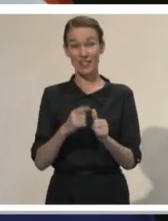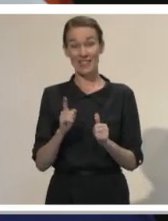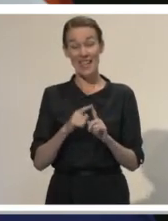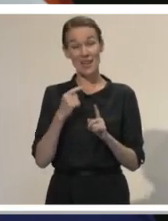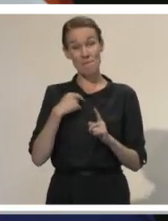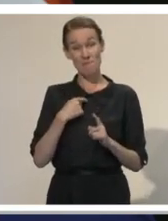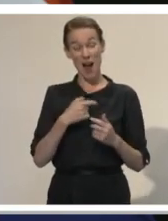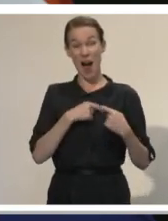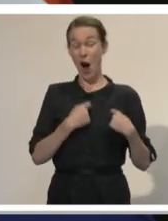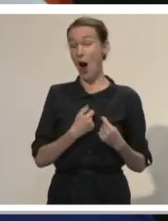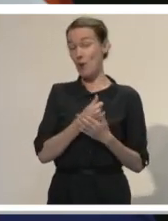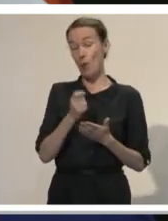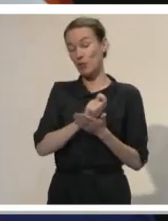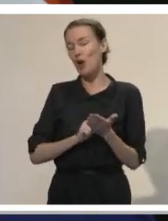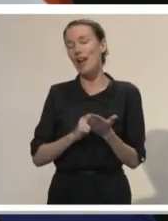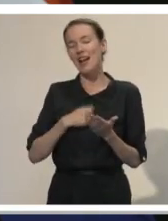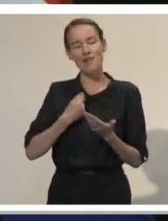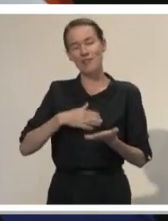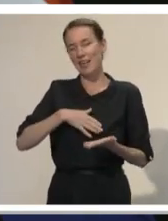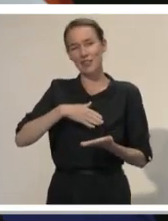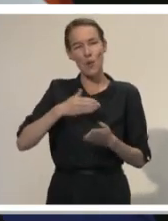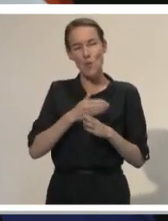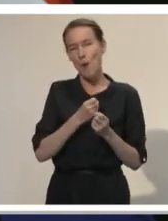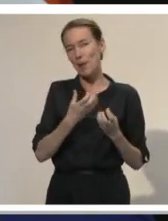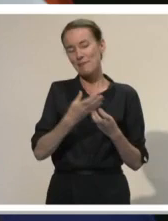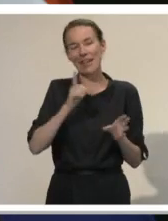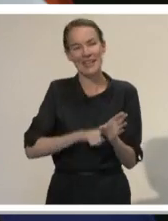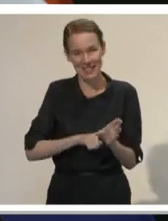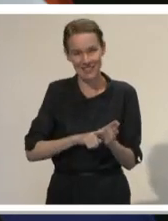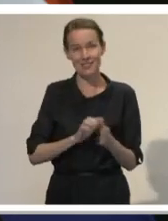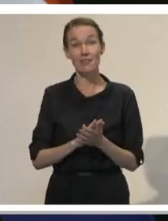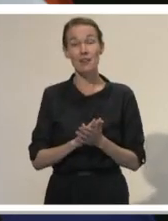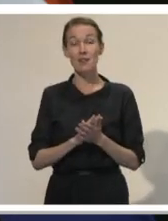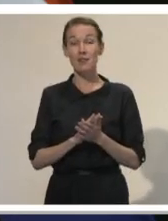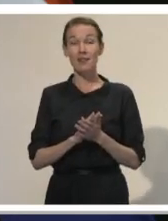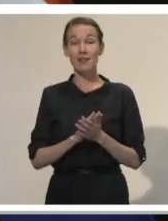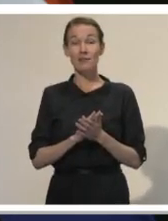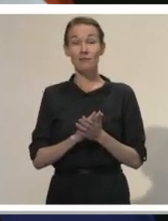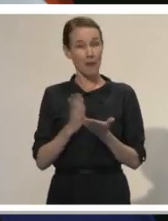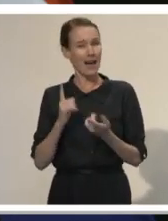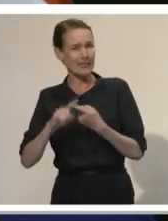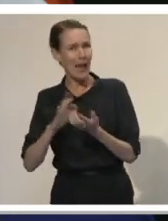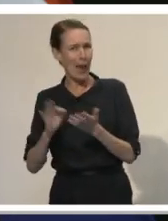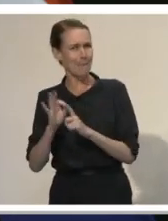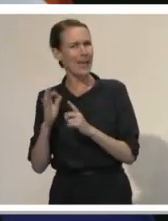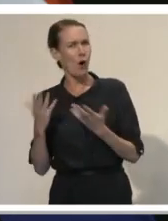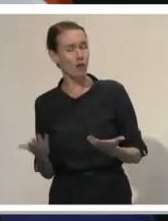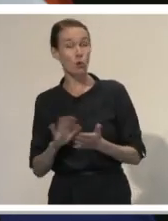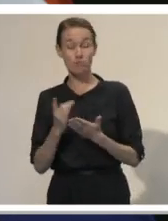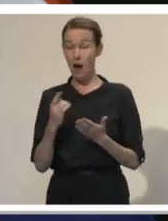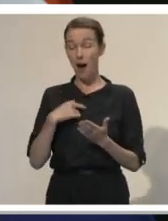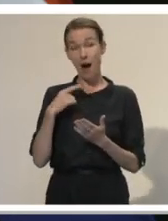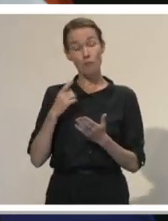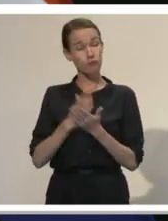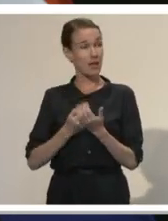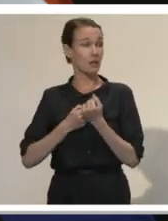that. But I fundamentally believe in the importance of the function of journalism in New